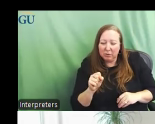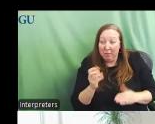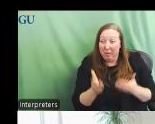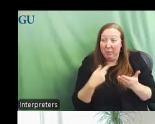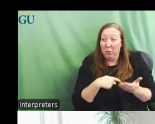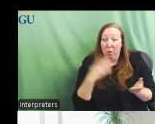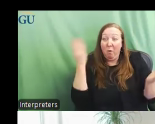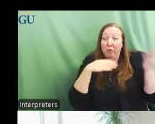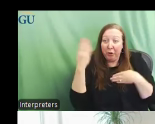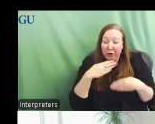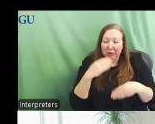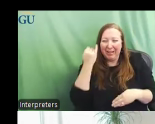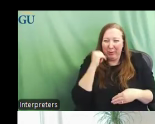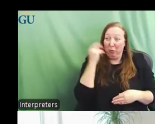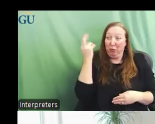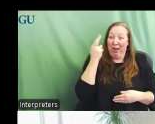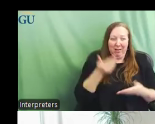without the presence of a hearing loss.